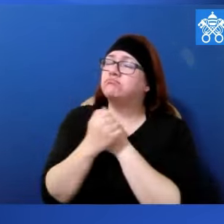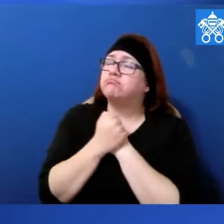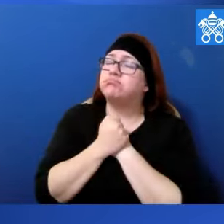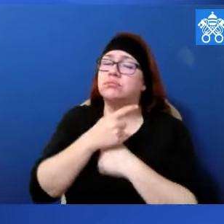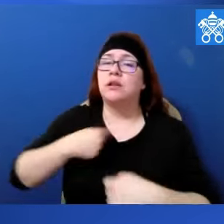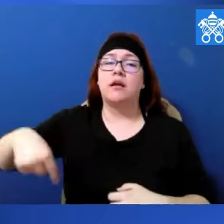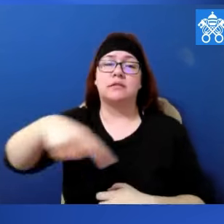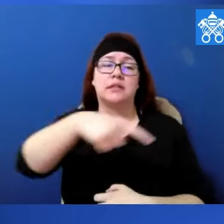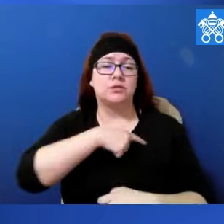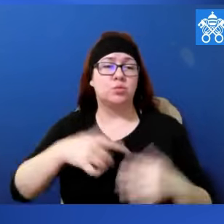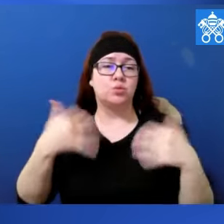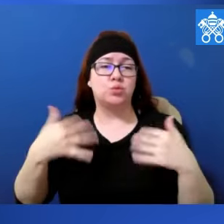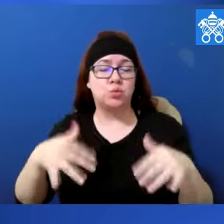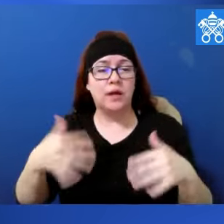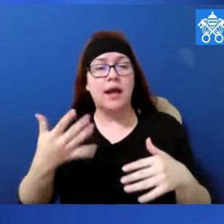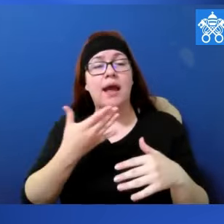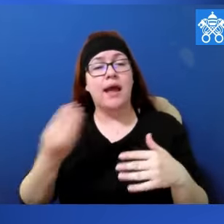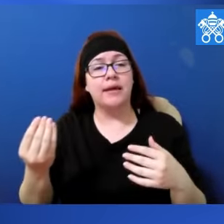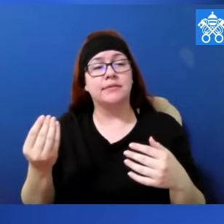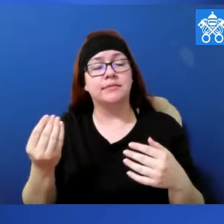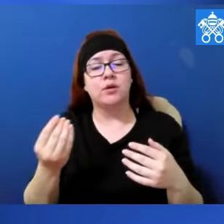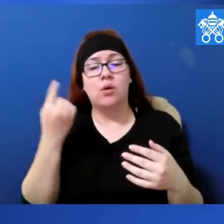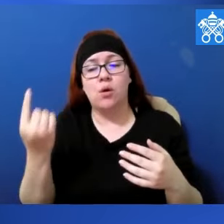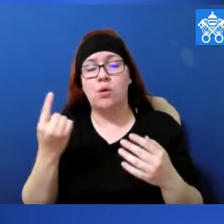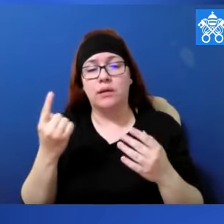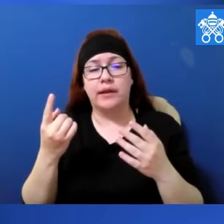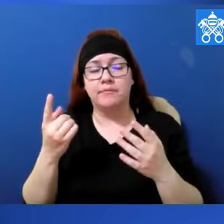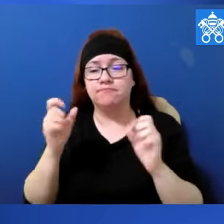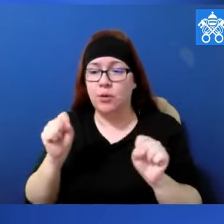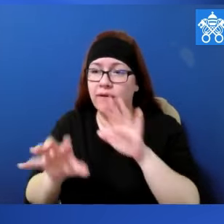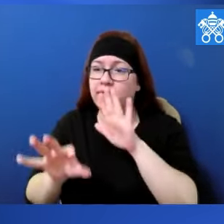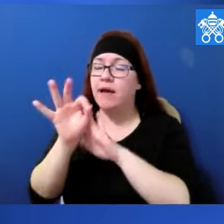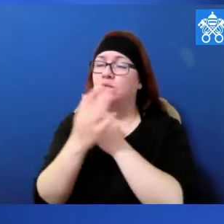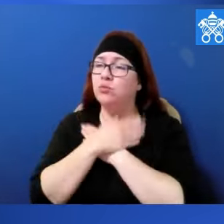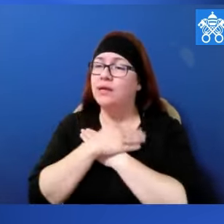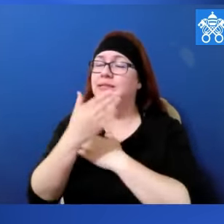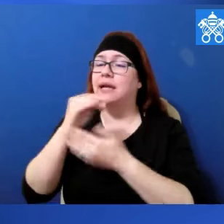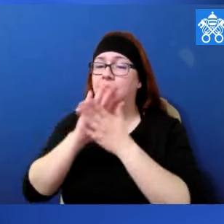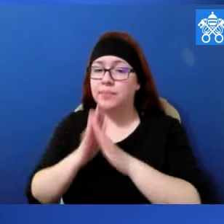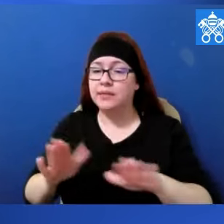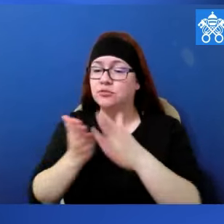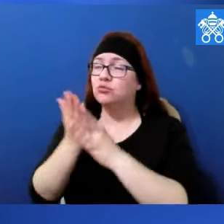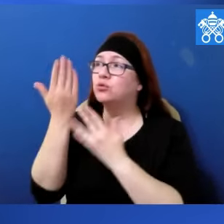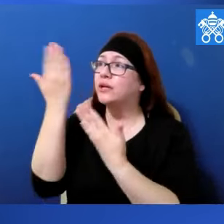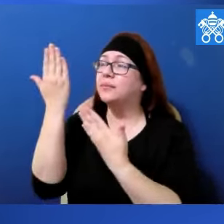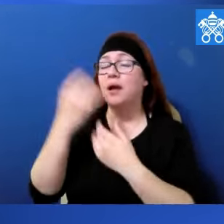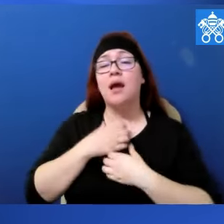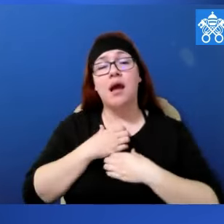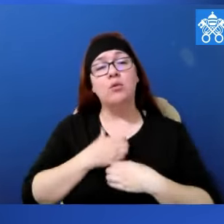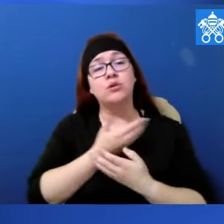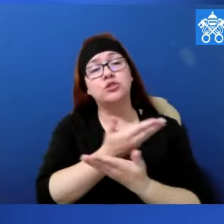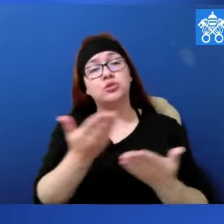us and that our restless hearts ultimately only find rest and peace in Him. I also wish you